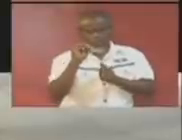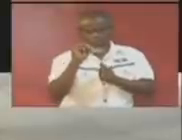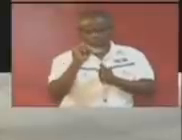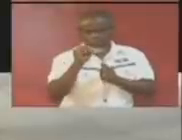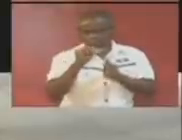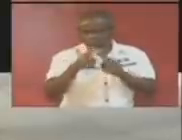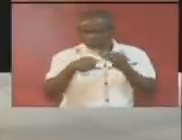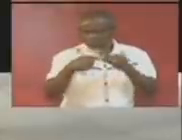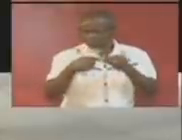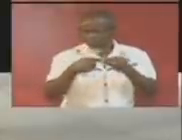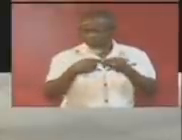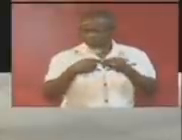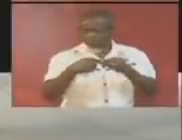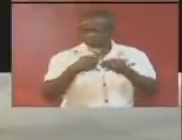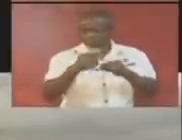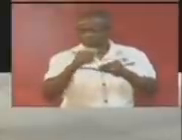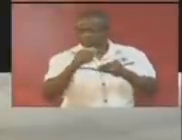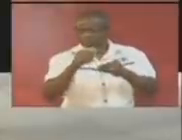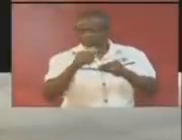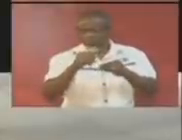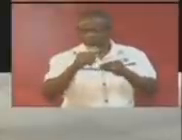other vaccines, are